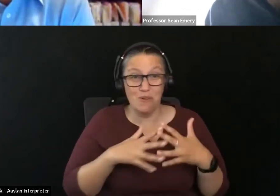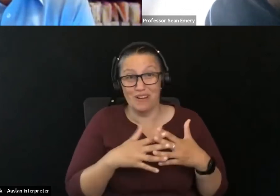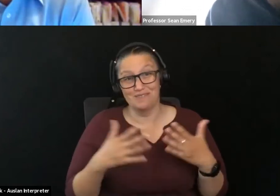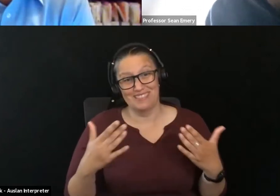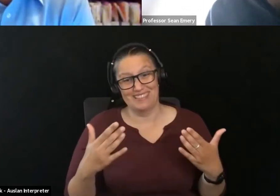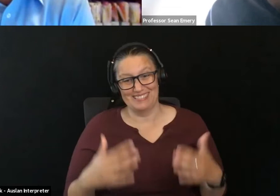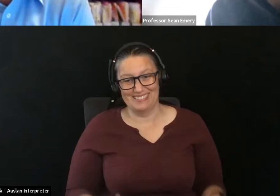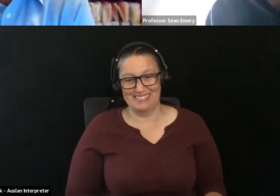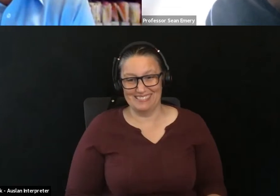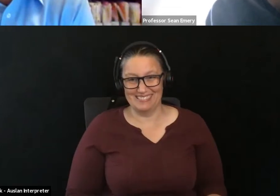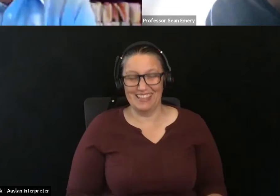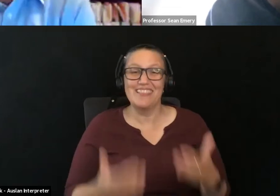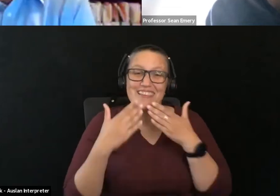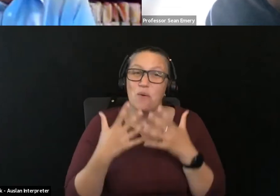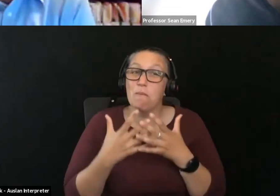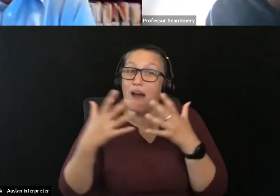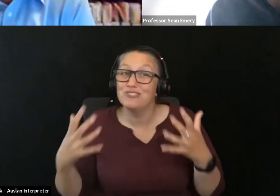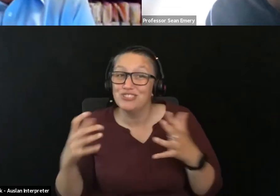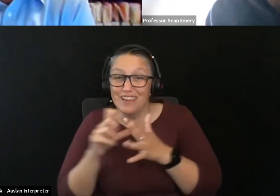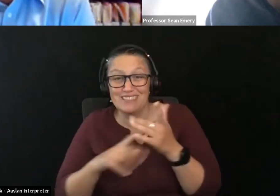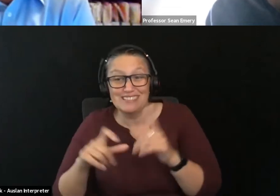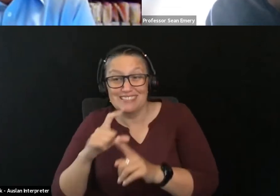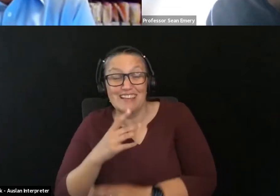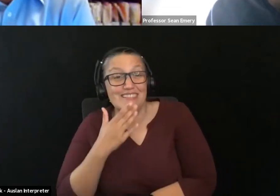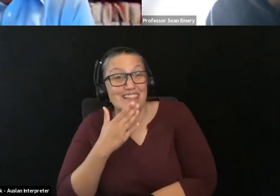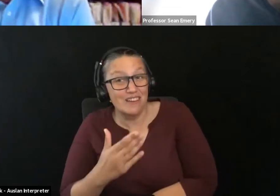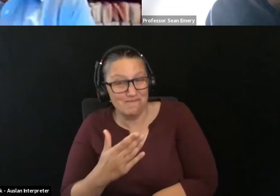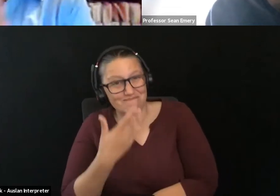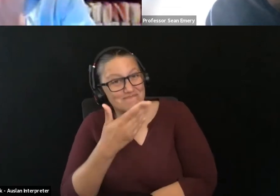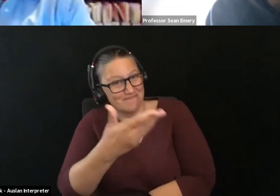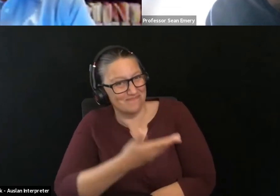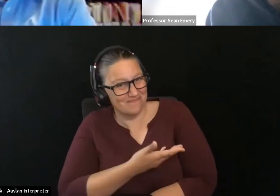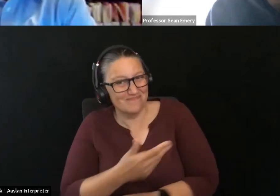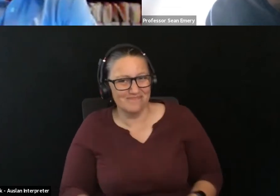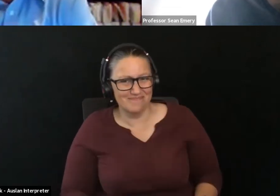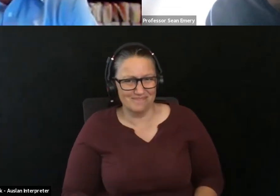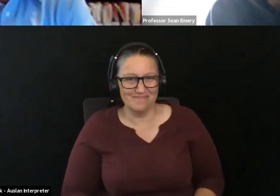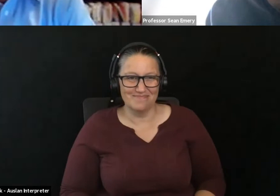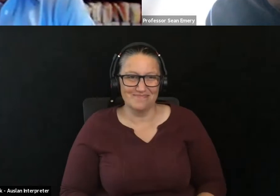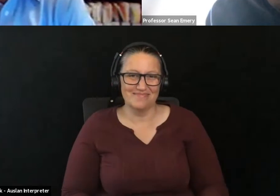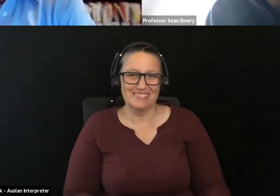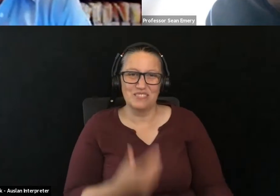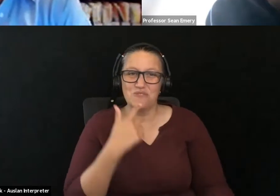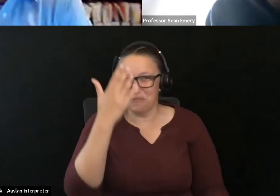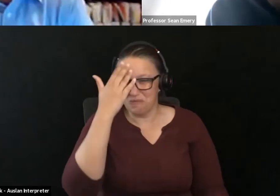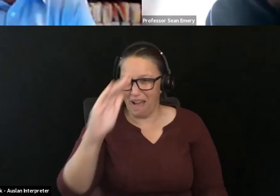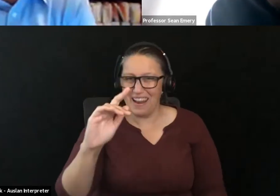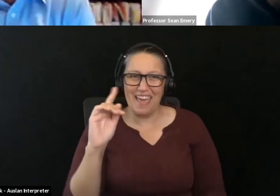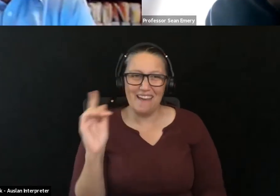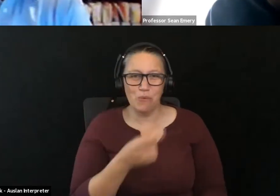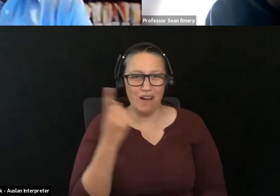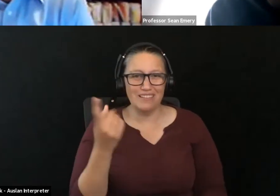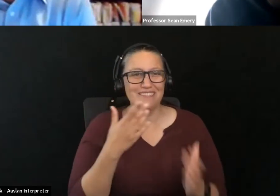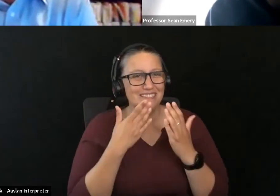My final task. And thank you. And please, David. Oh no, I was just gonna remind all of the